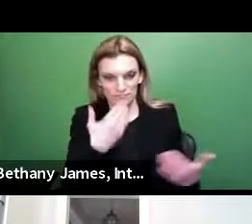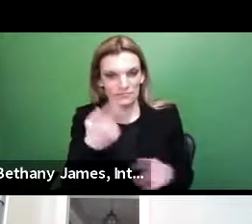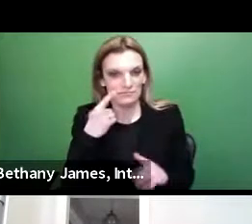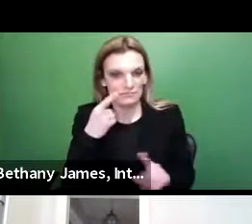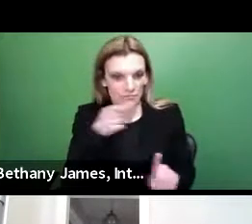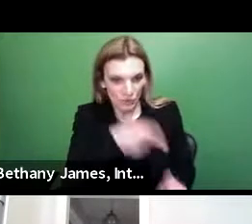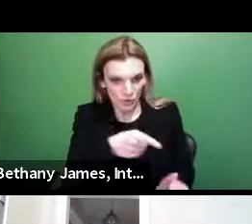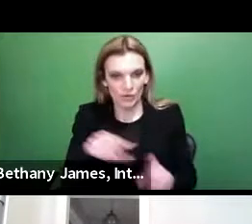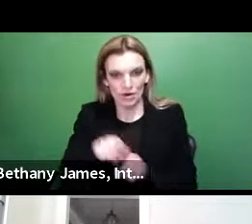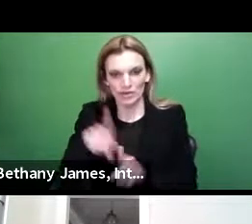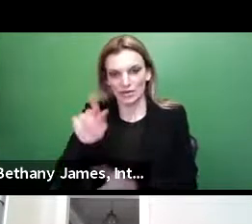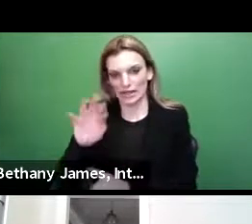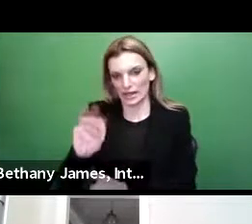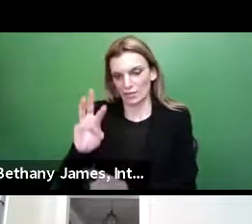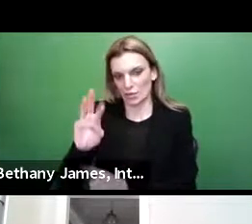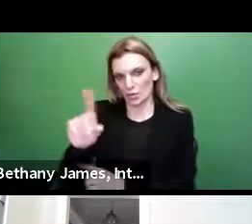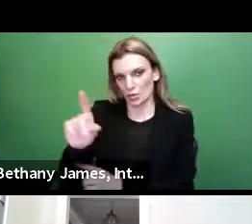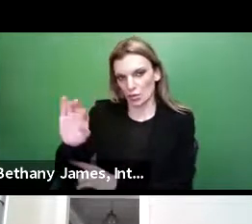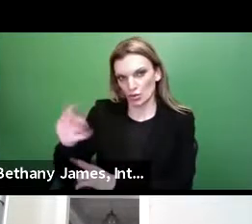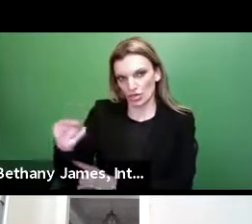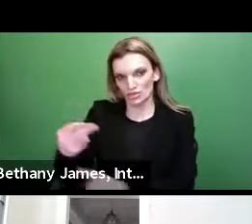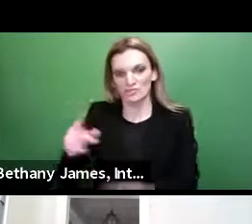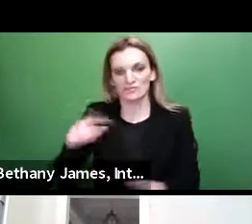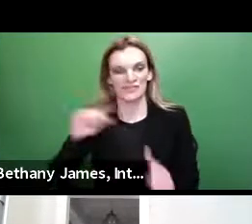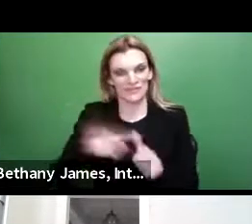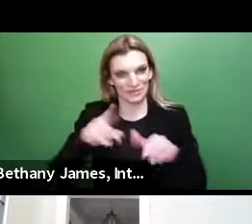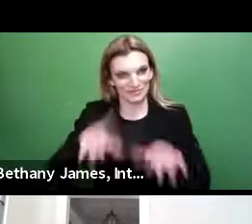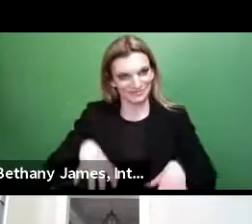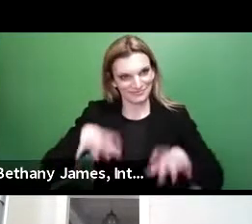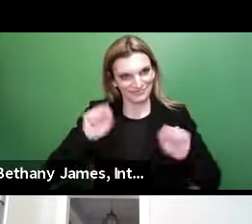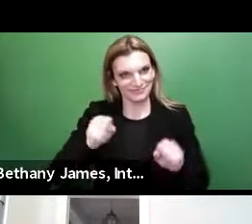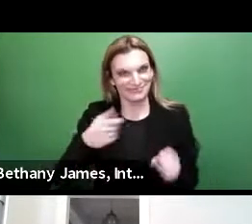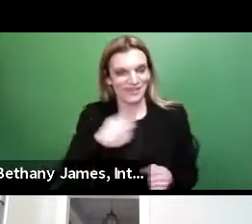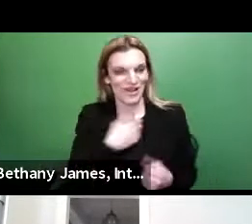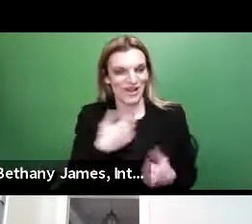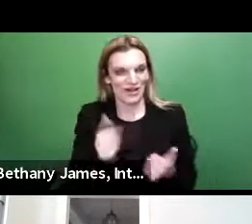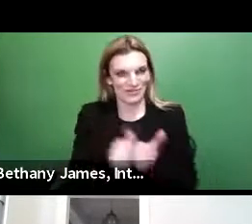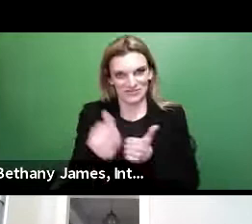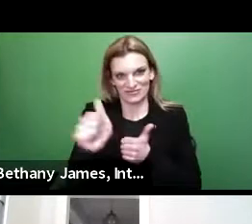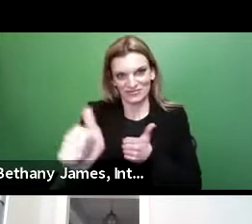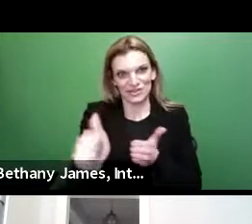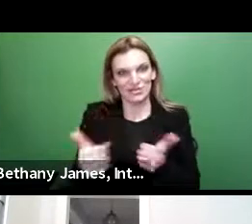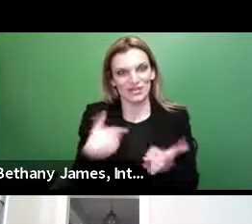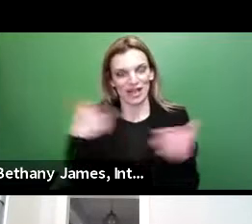Rights staff, we held our first virtual holiday event. The